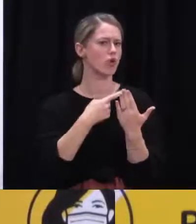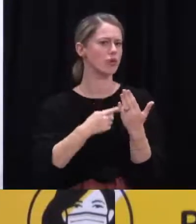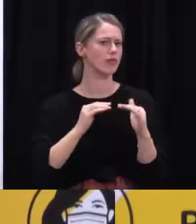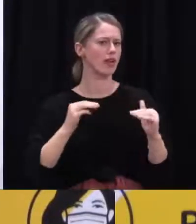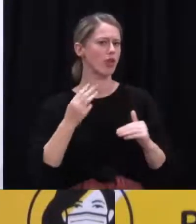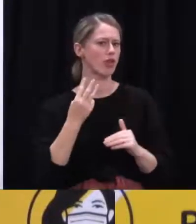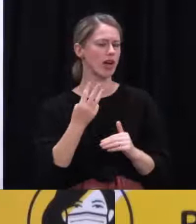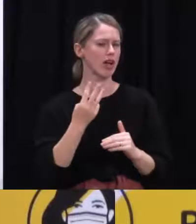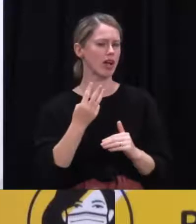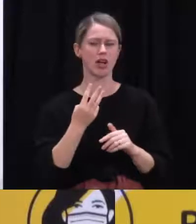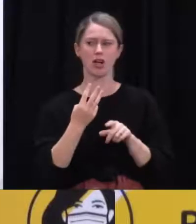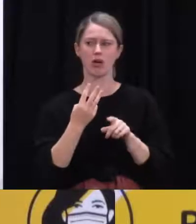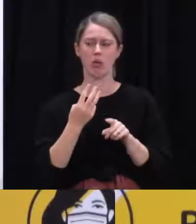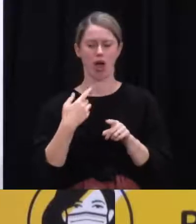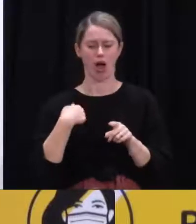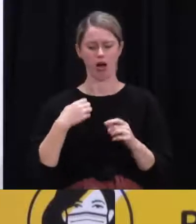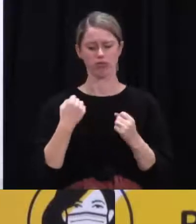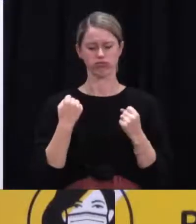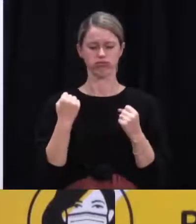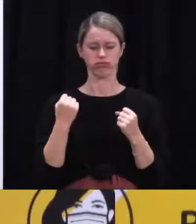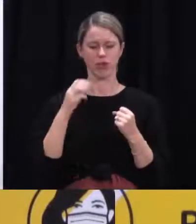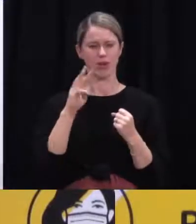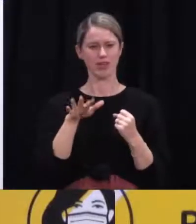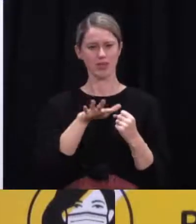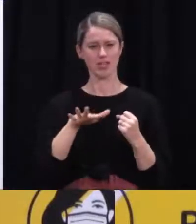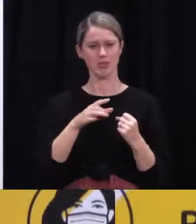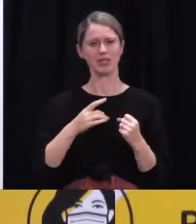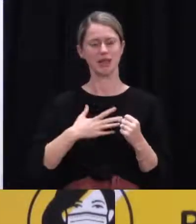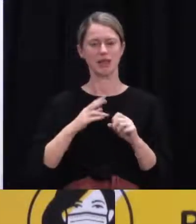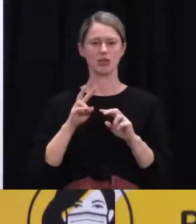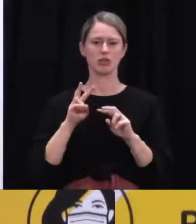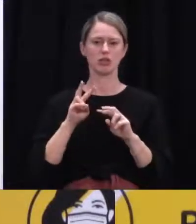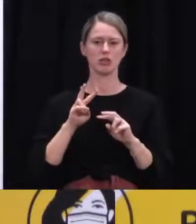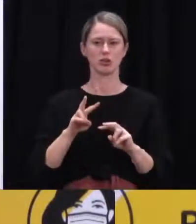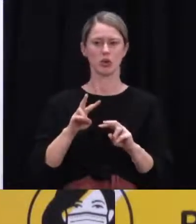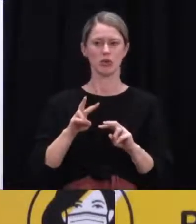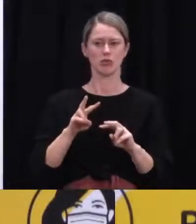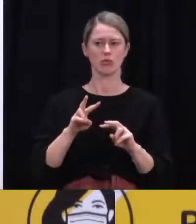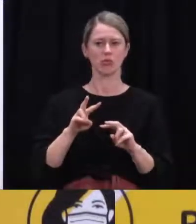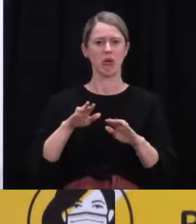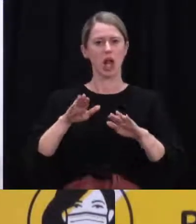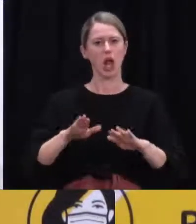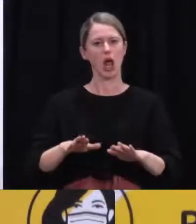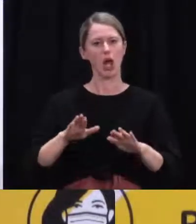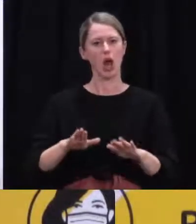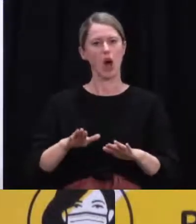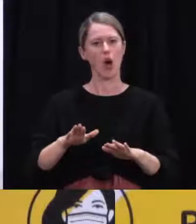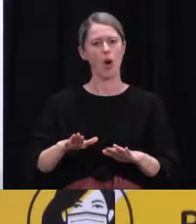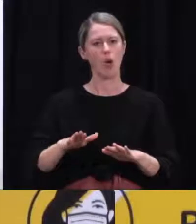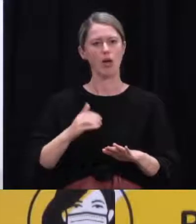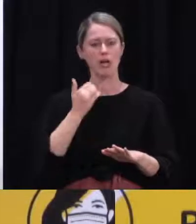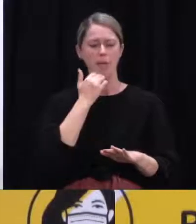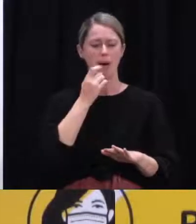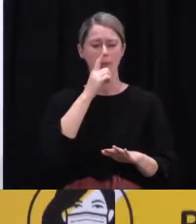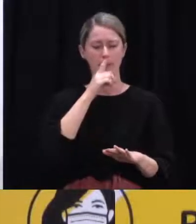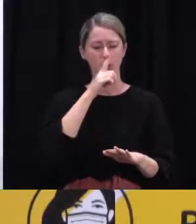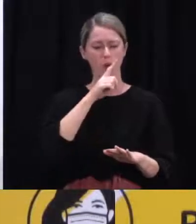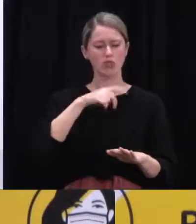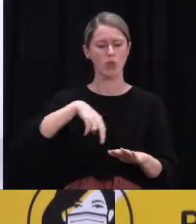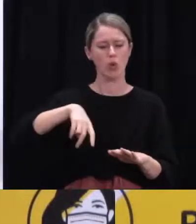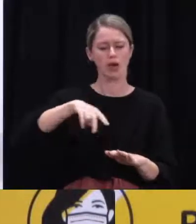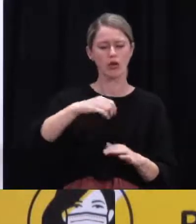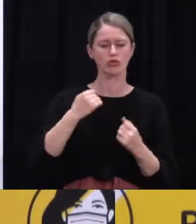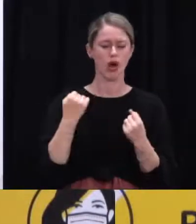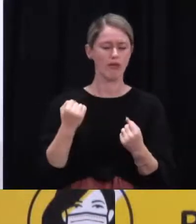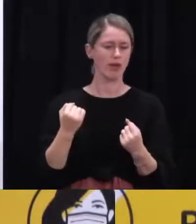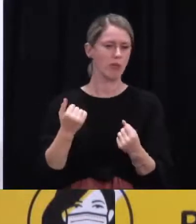I obviously travelled in the Wellington region today myself and saw still quite a low level of people movement across the